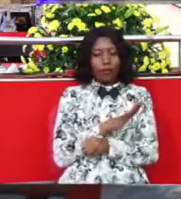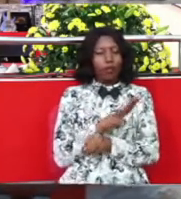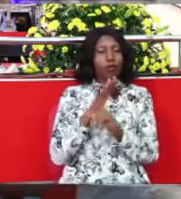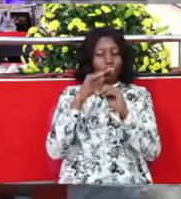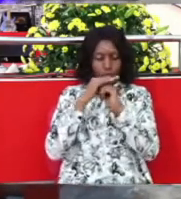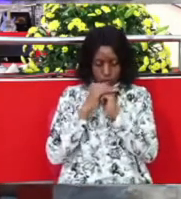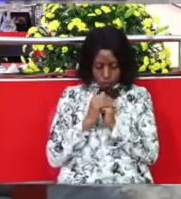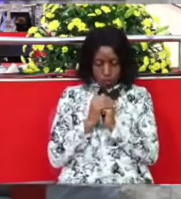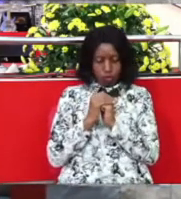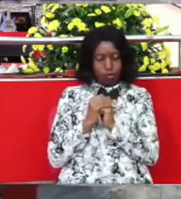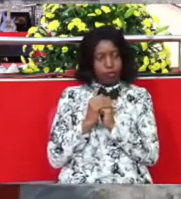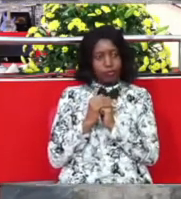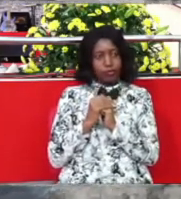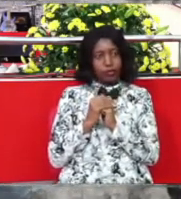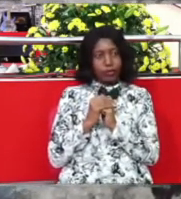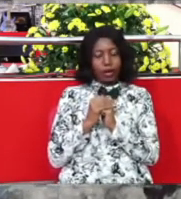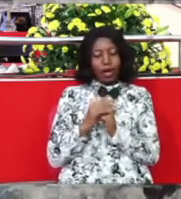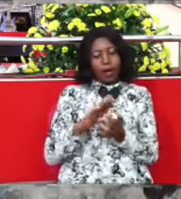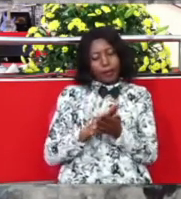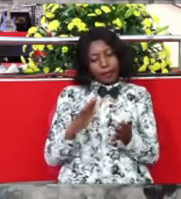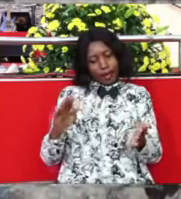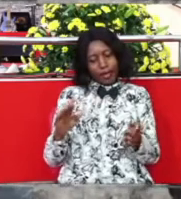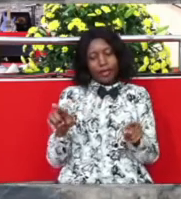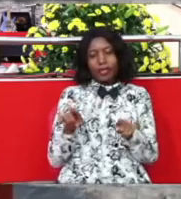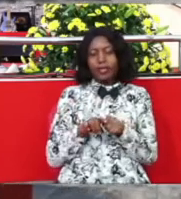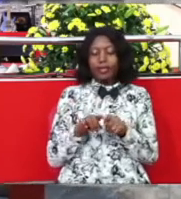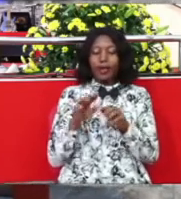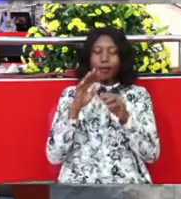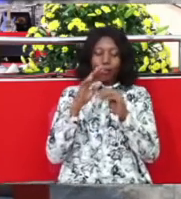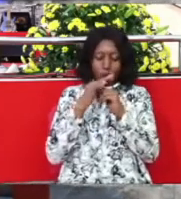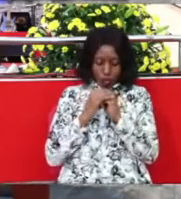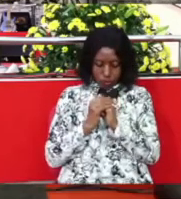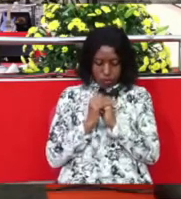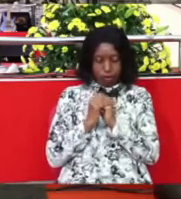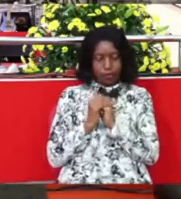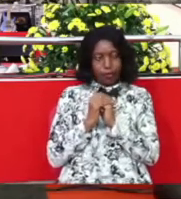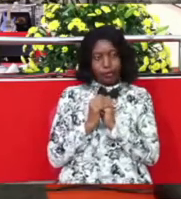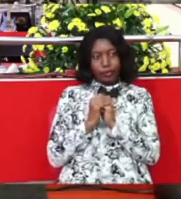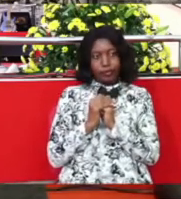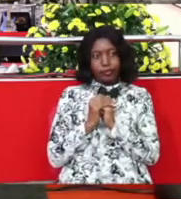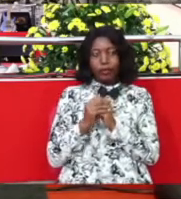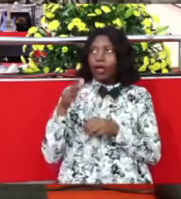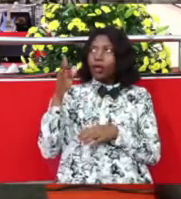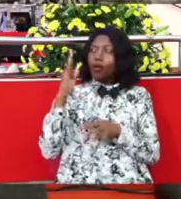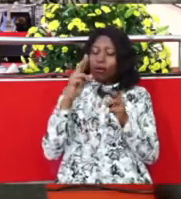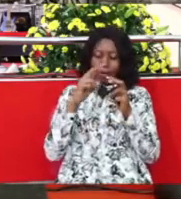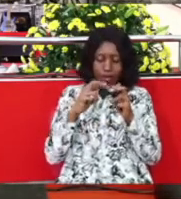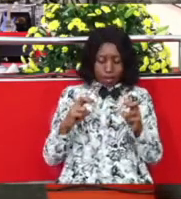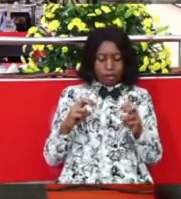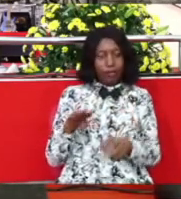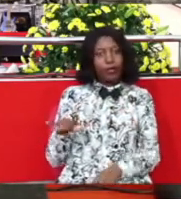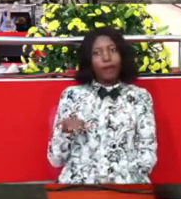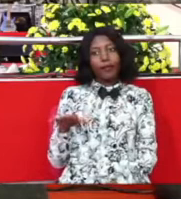ama nyoyo za binadamu praise and worship. Zinamsifu na kumwabudu. He is looking for a place whereby he